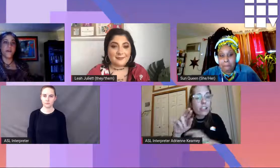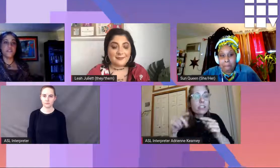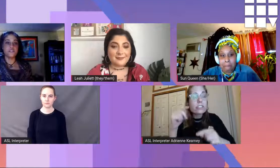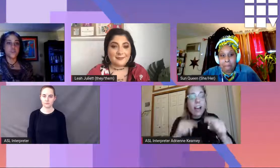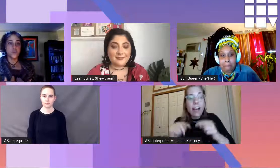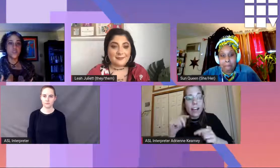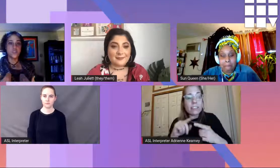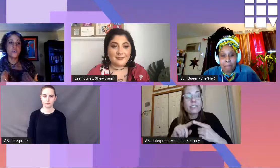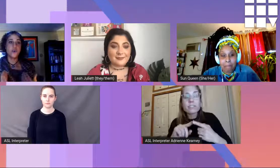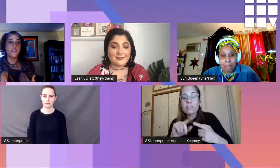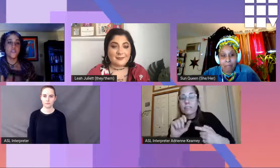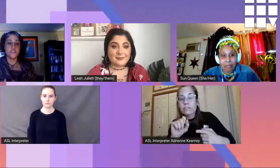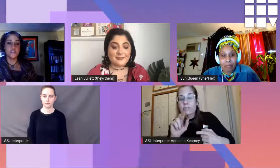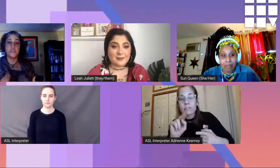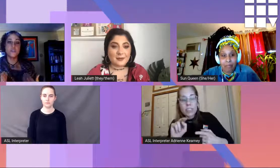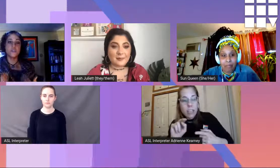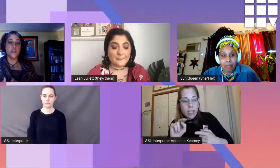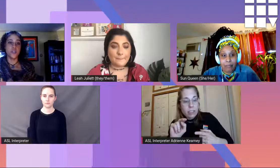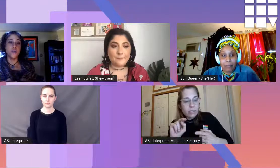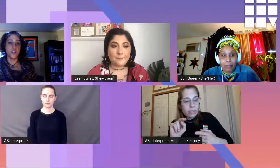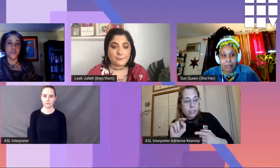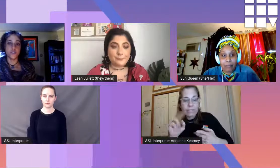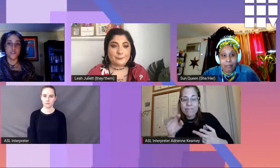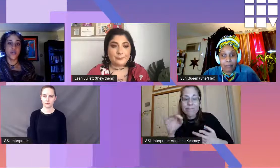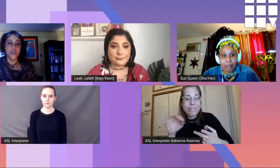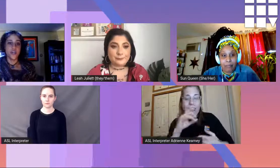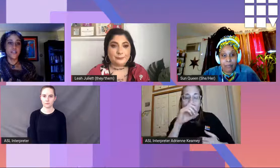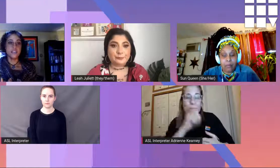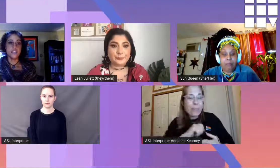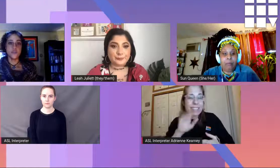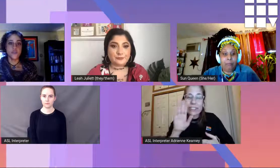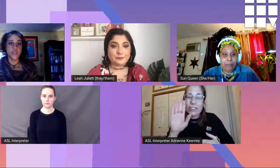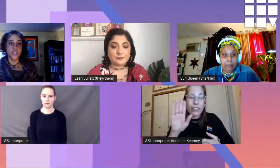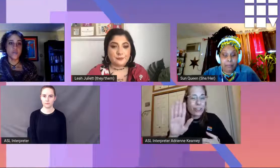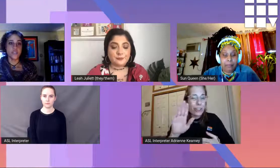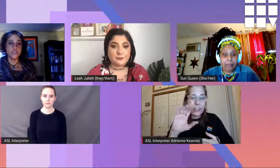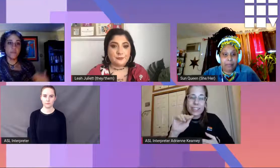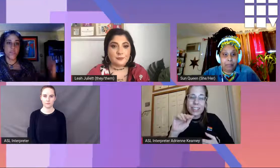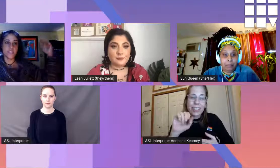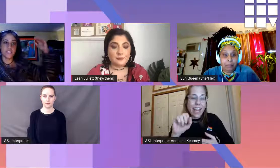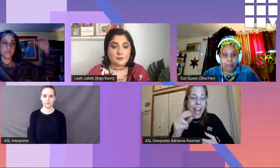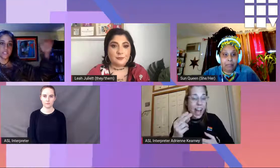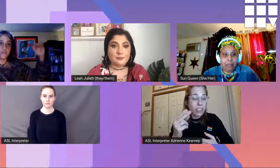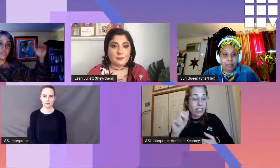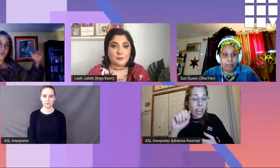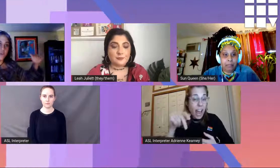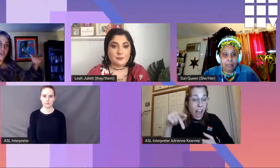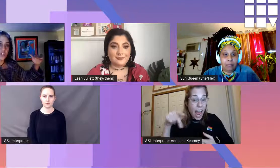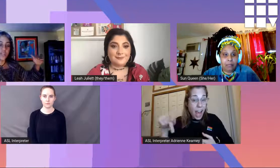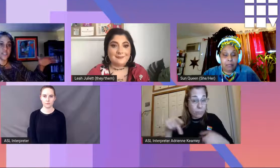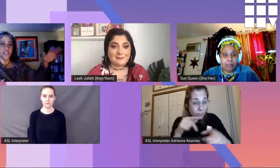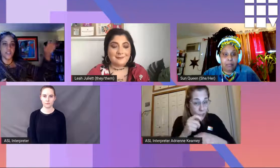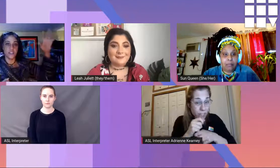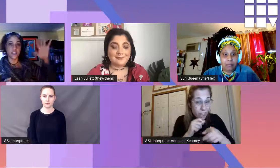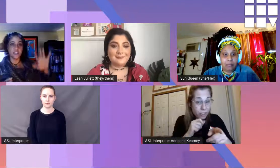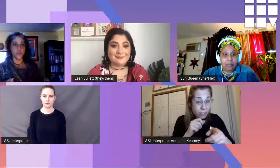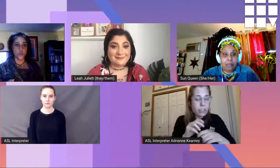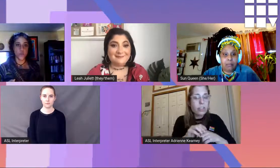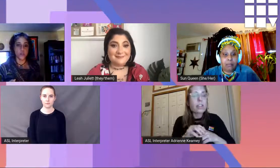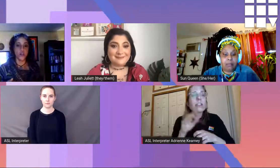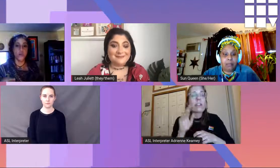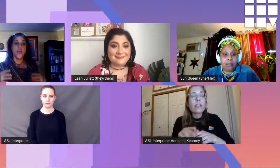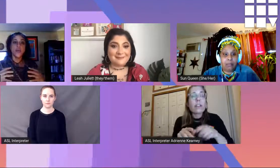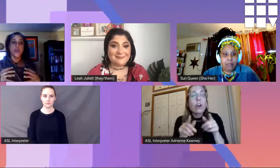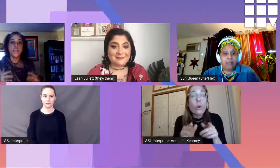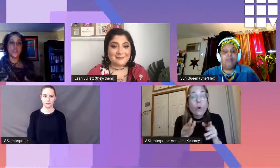got a bias towards authentic community organizers. I can tell you that when I can read some academic something about organizing and it lines up with